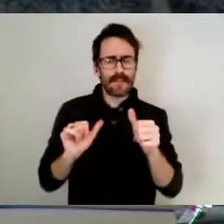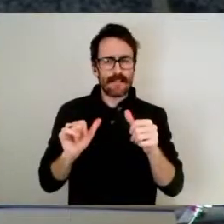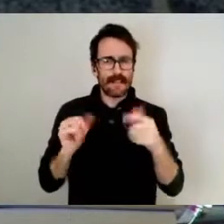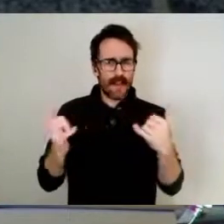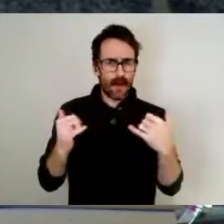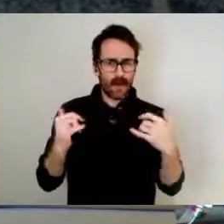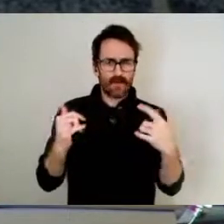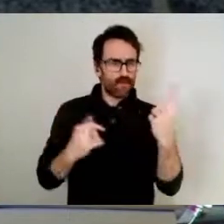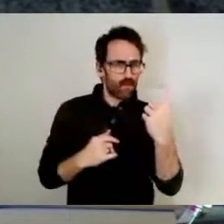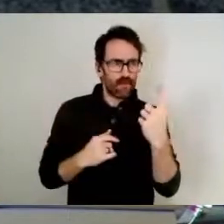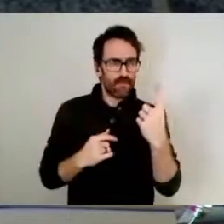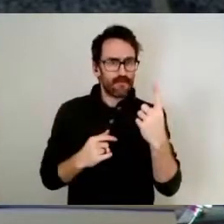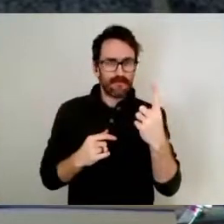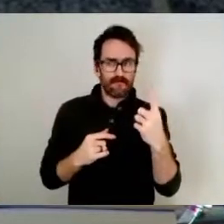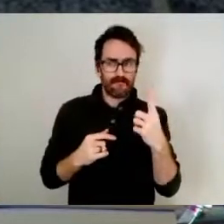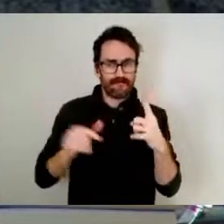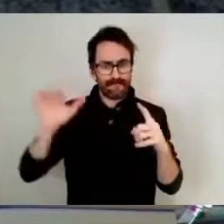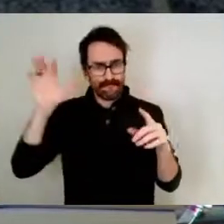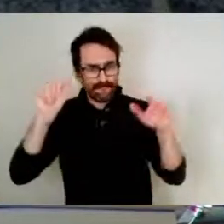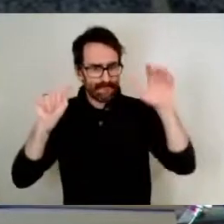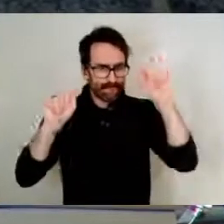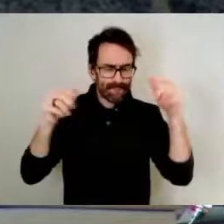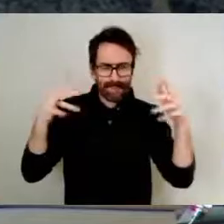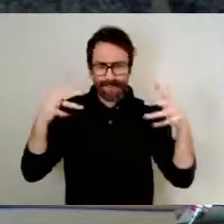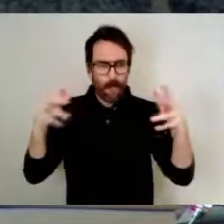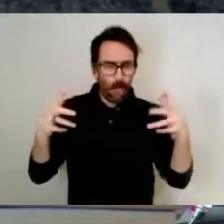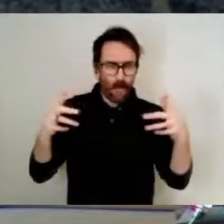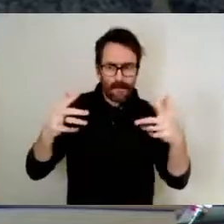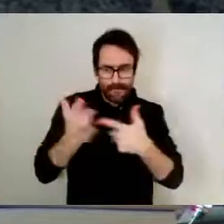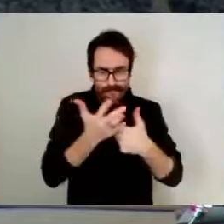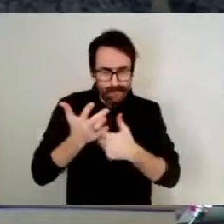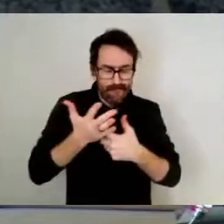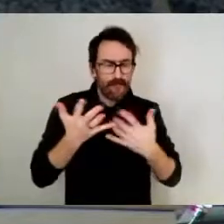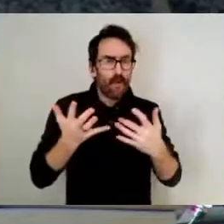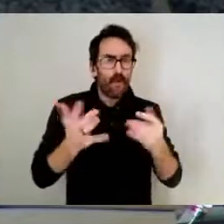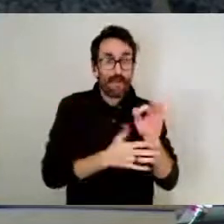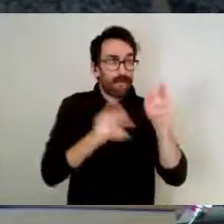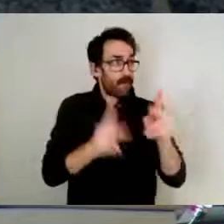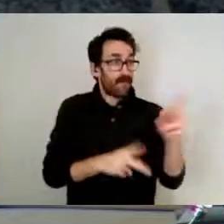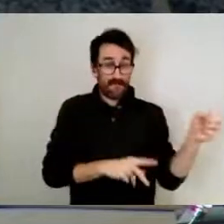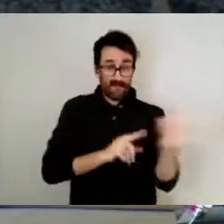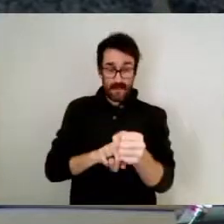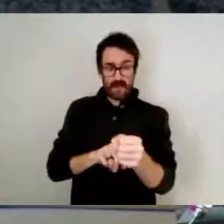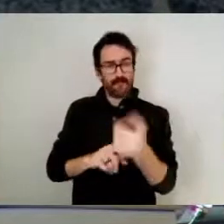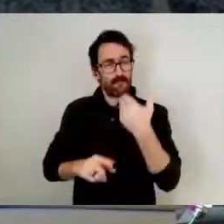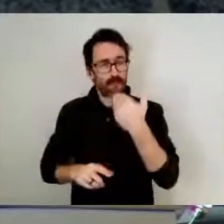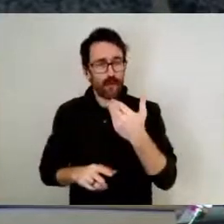for additional police officers with the province and the federal government.